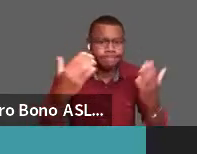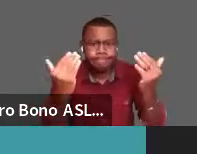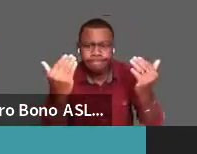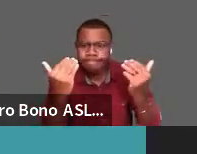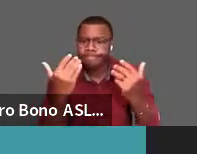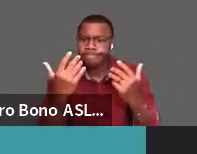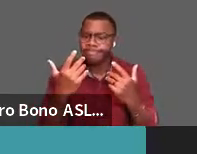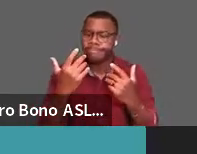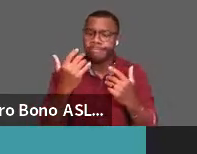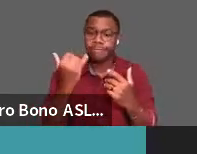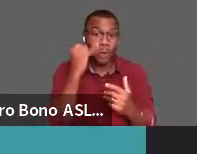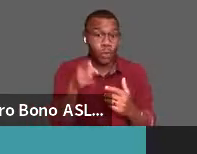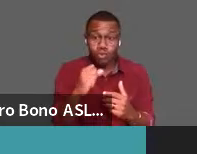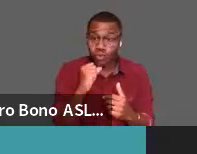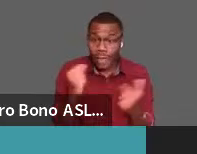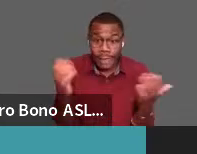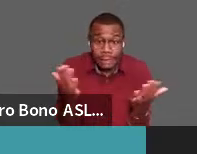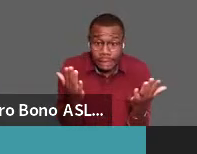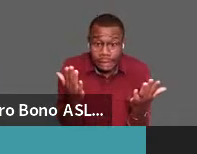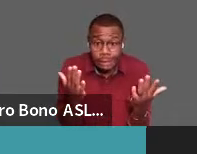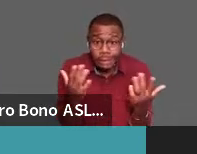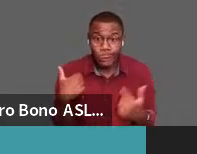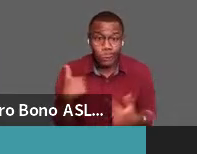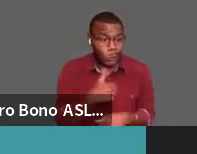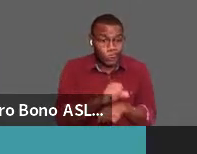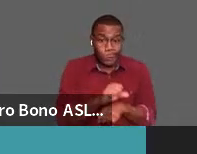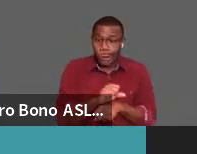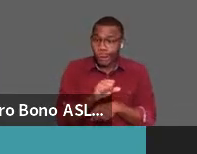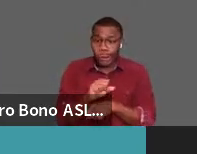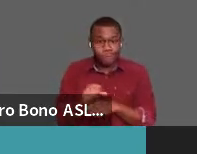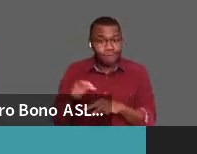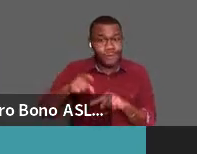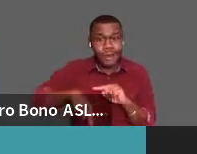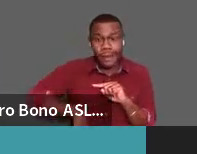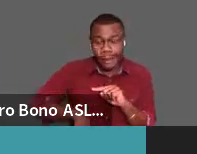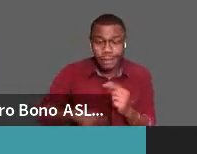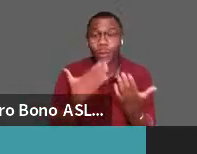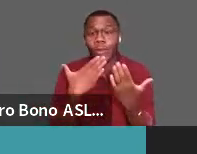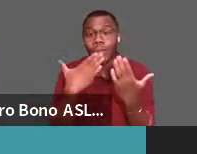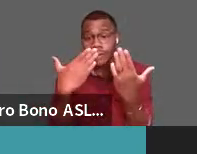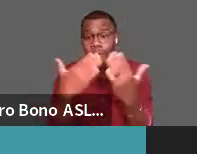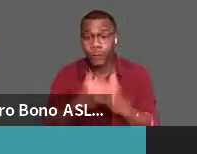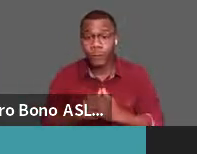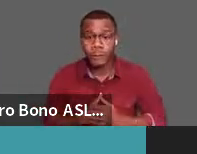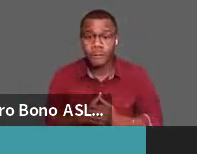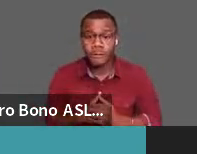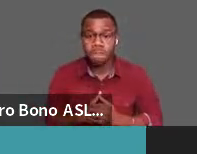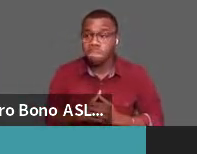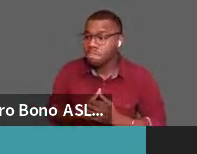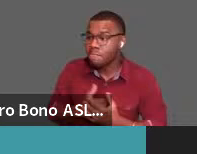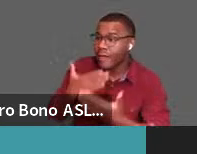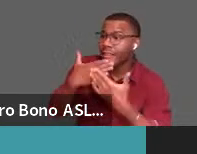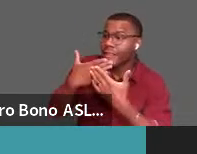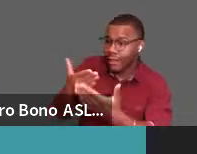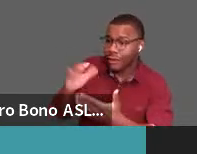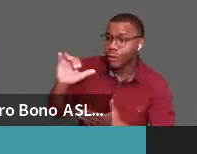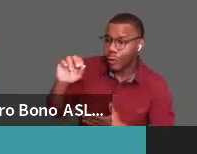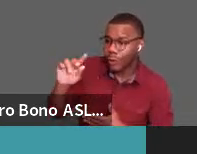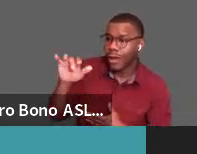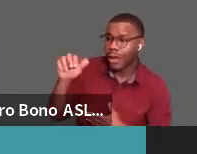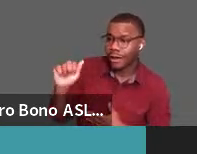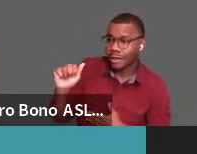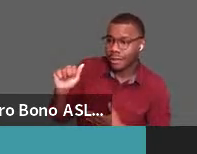you. Thank you, Yolanda. No, we could not do this work without you. So now we're going to have Mr.